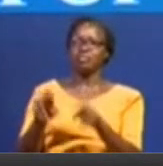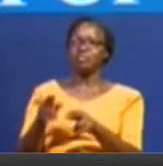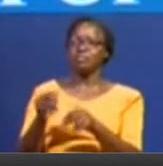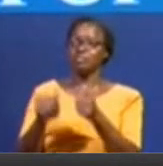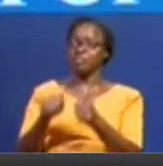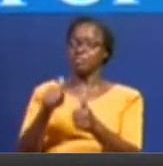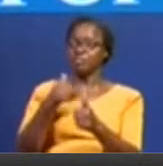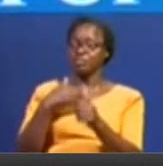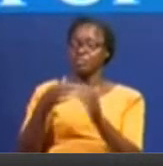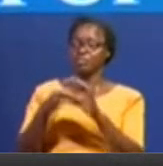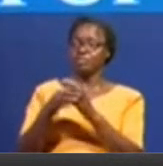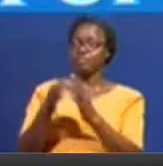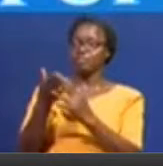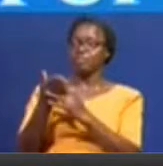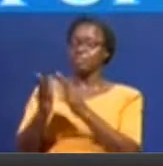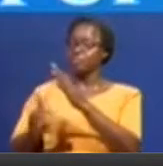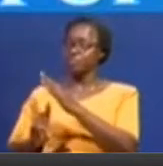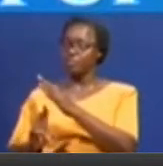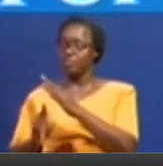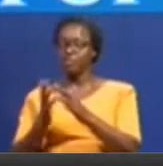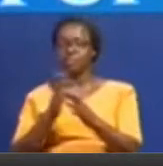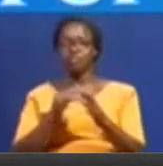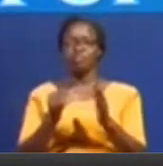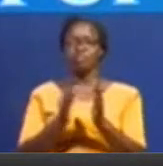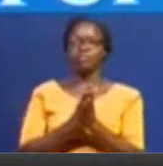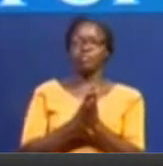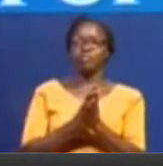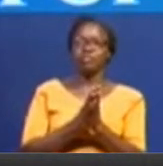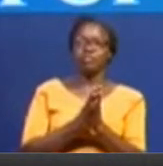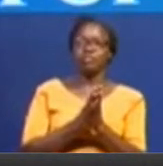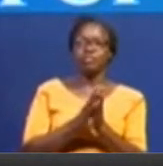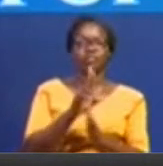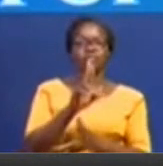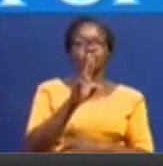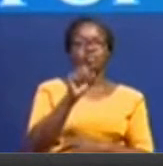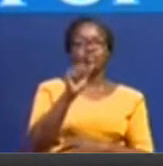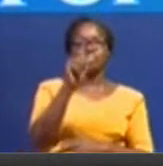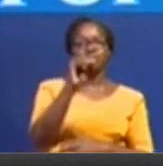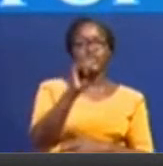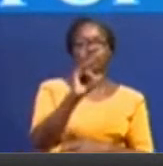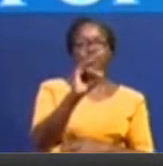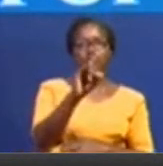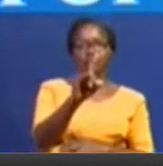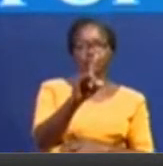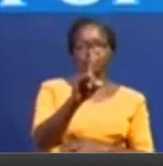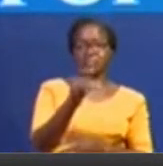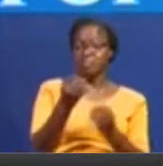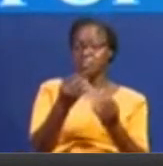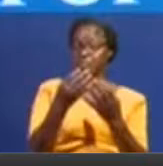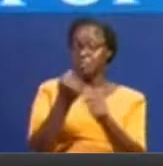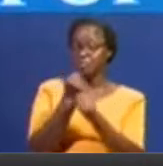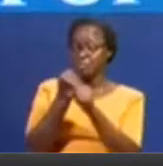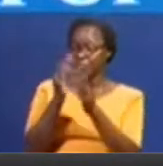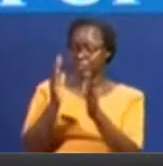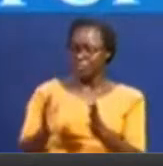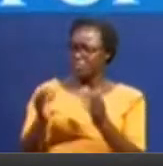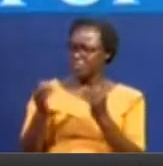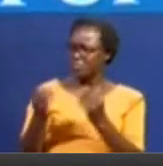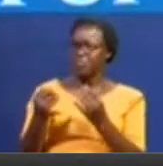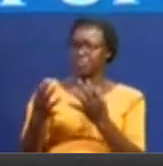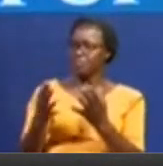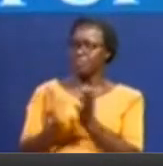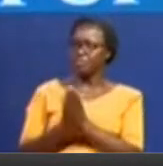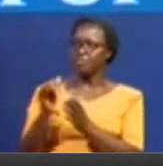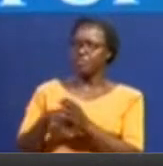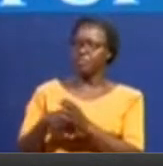I was the link between the ministry and USAID. So I had to deal with so many of the workers, and